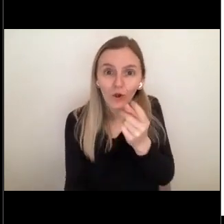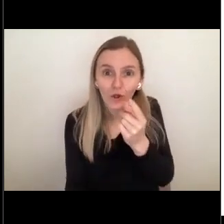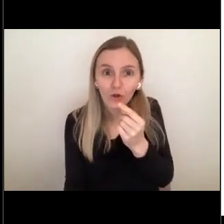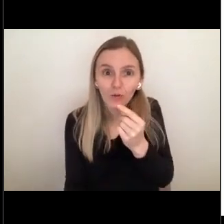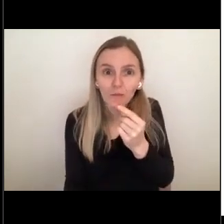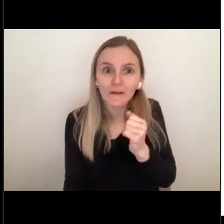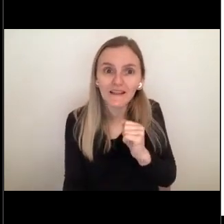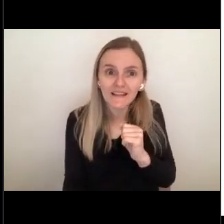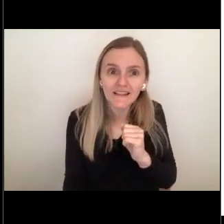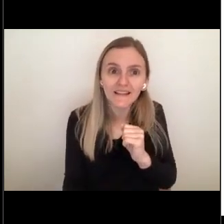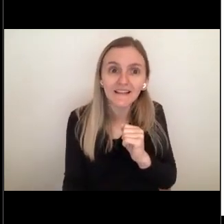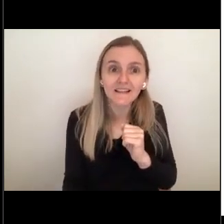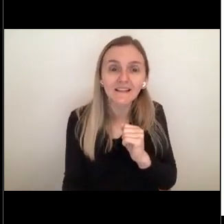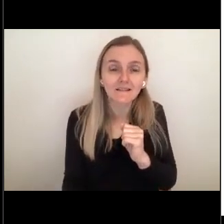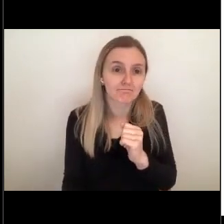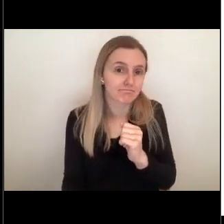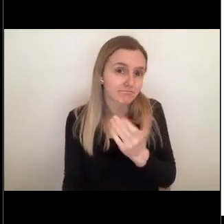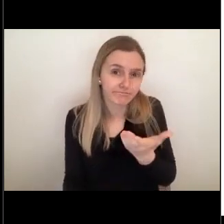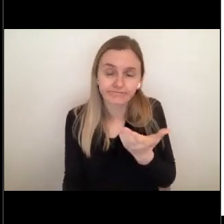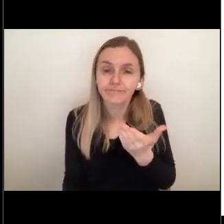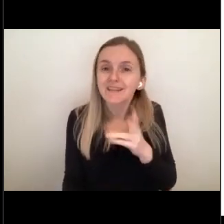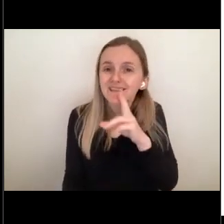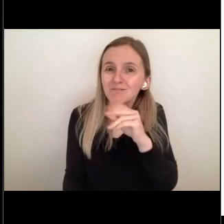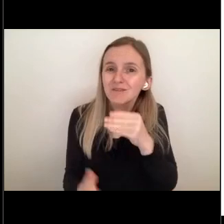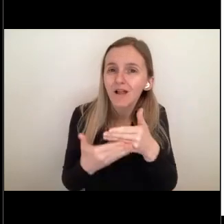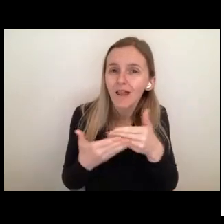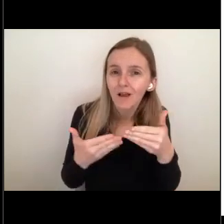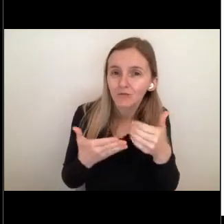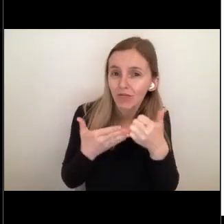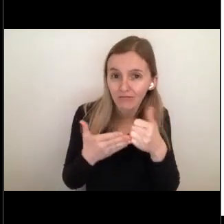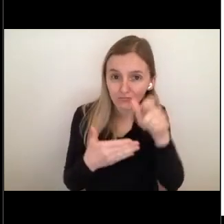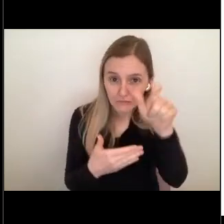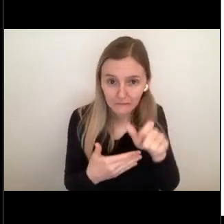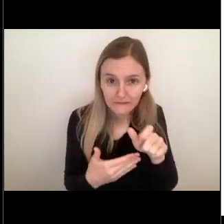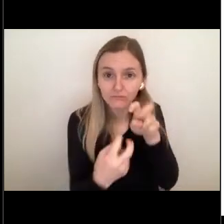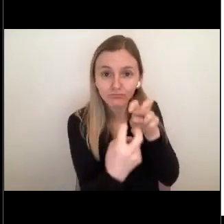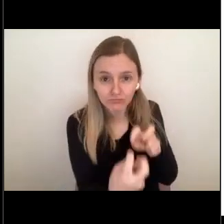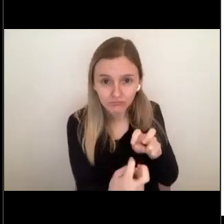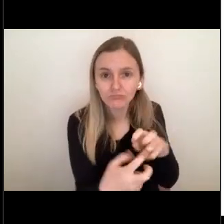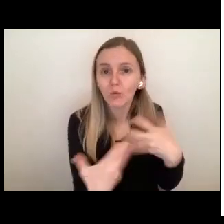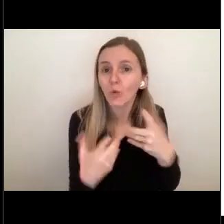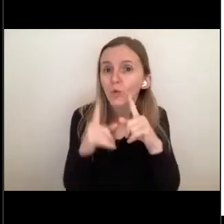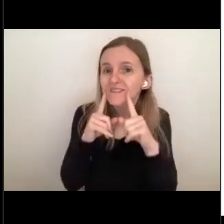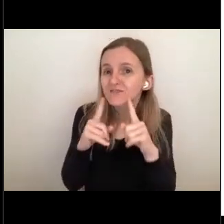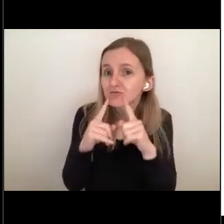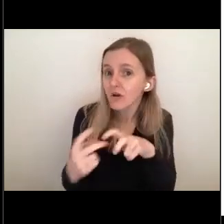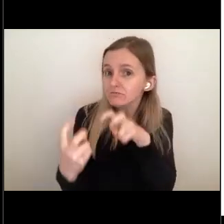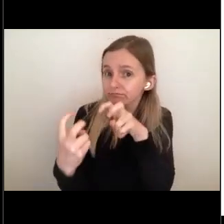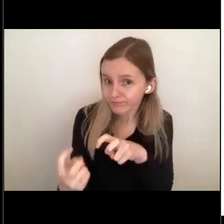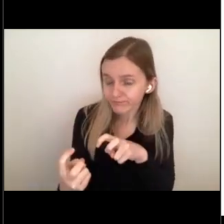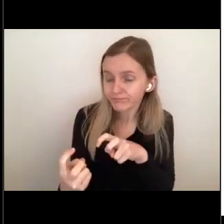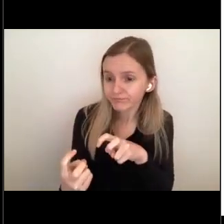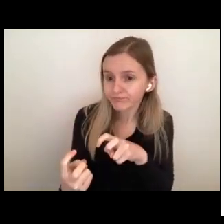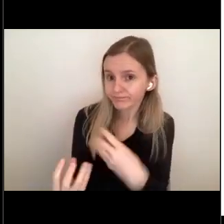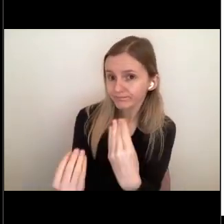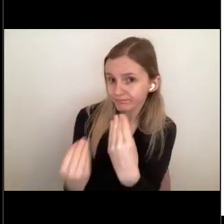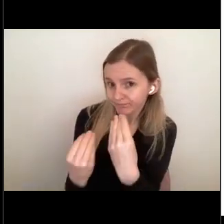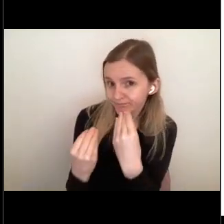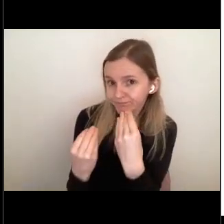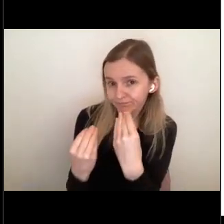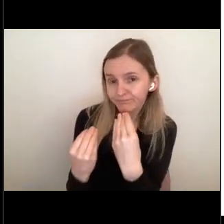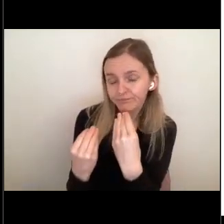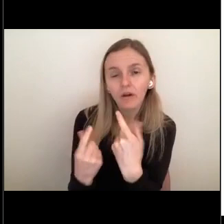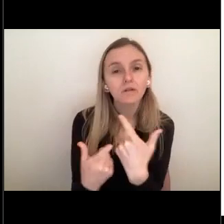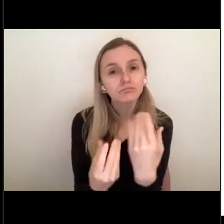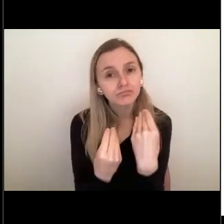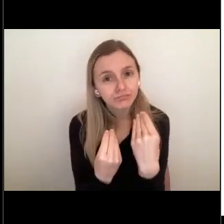social world, they've sat down with a speech and language therapist or with their teacher, and they've been taught that language. Again, it's the same thing. There's been